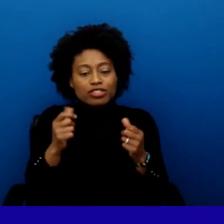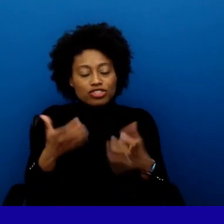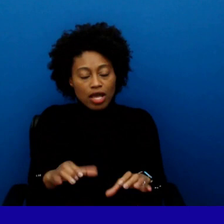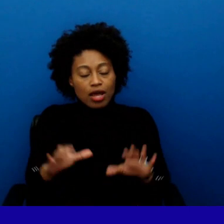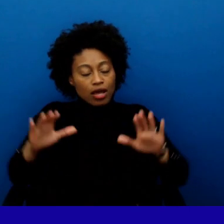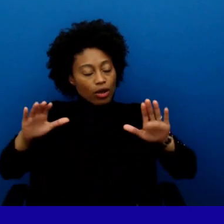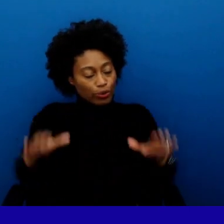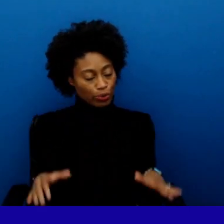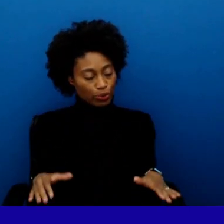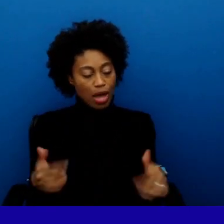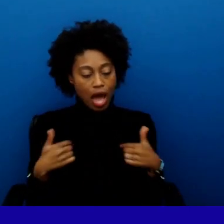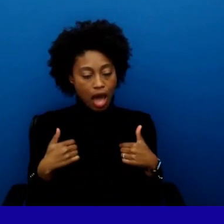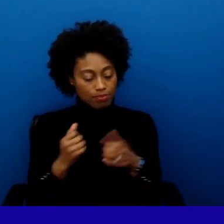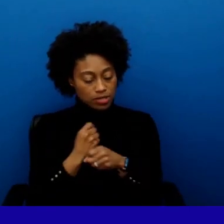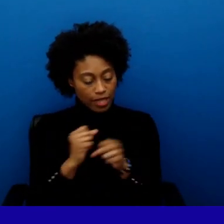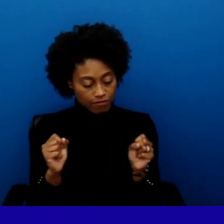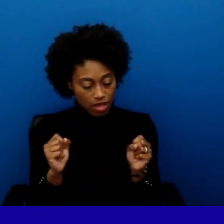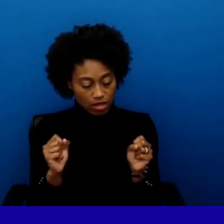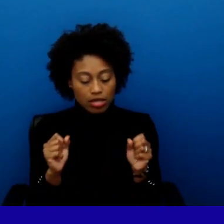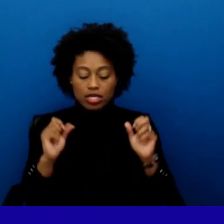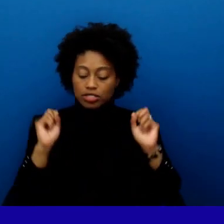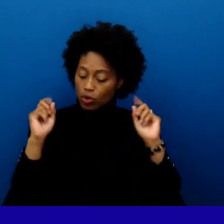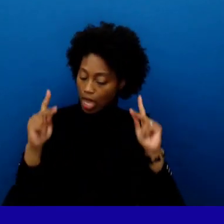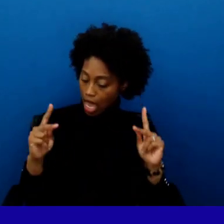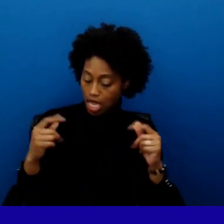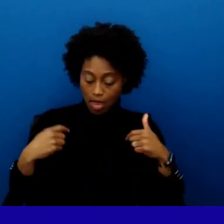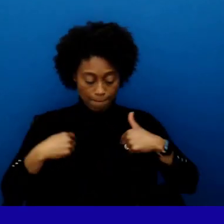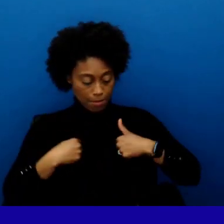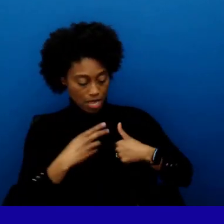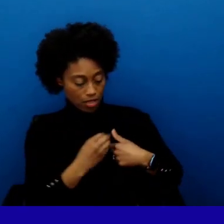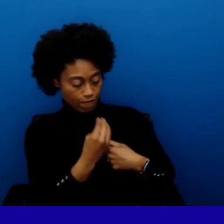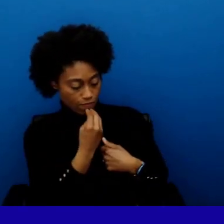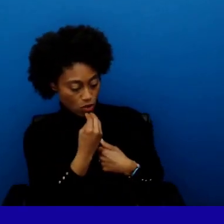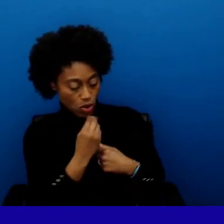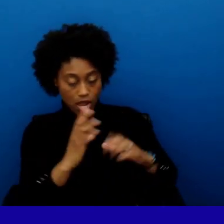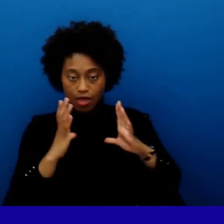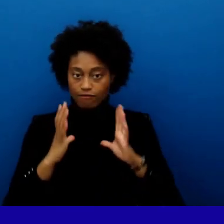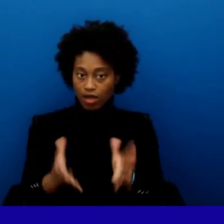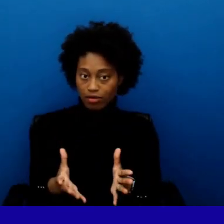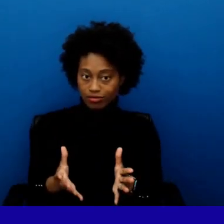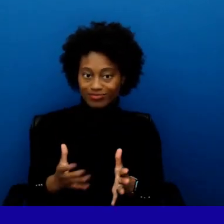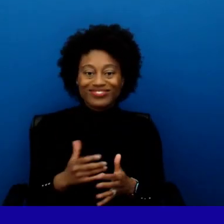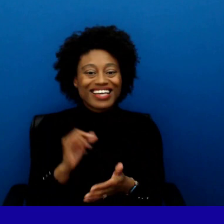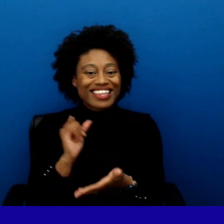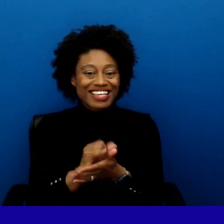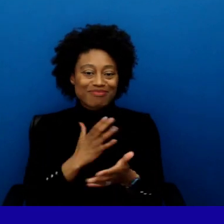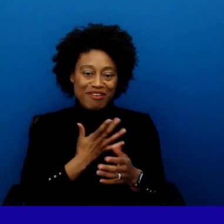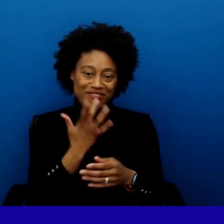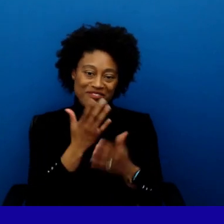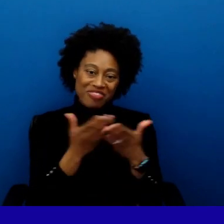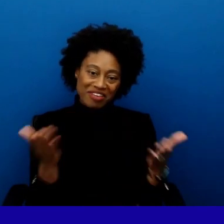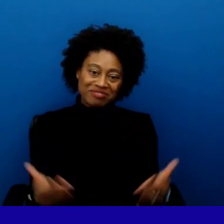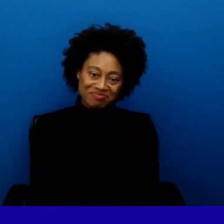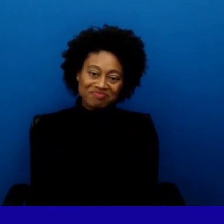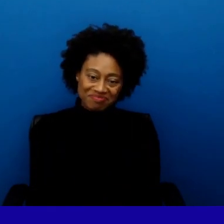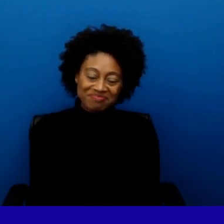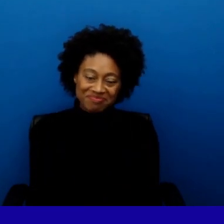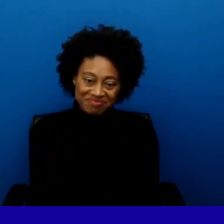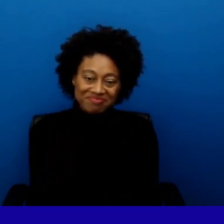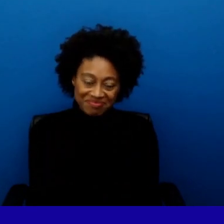to like, okay, I'm safe. There's nothing. It's me and the food, and we're good to go. So that's my favorite thing about